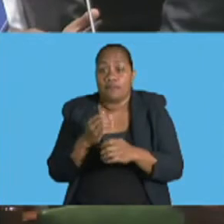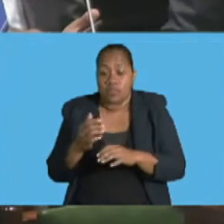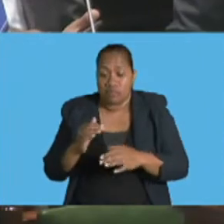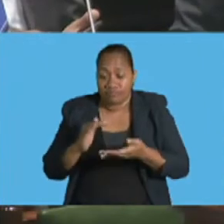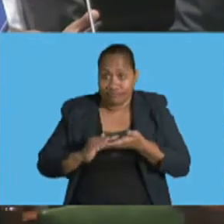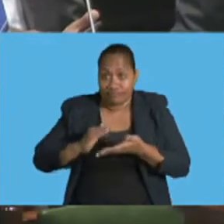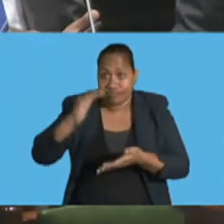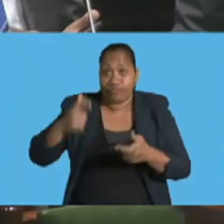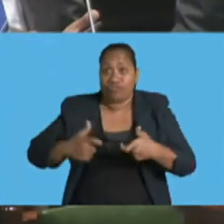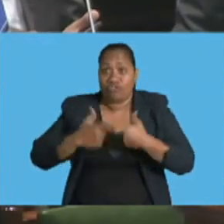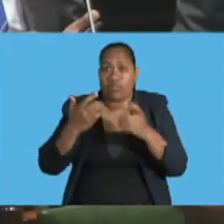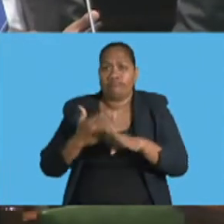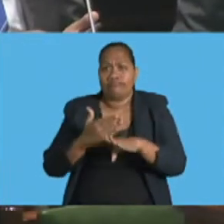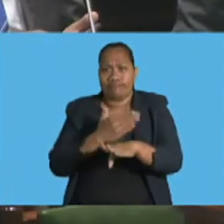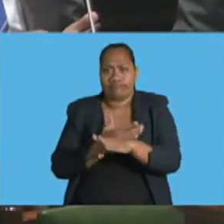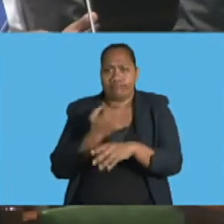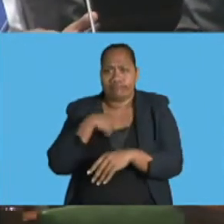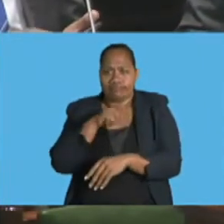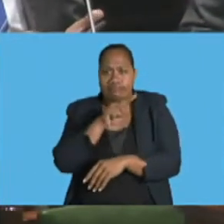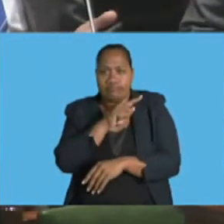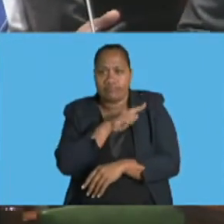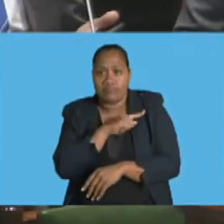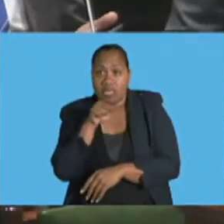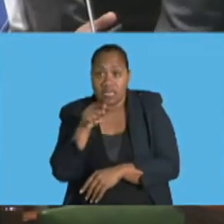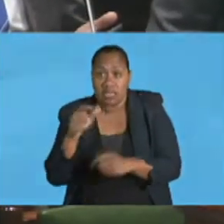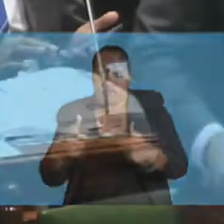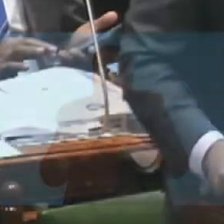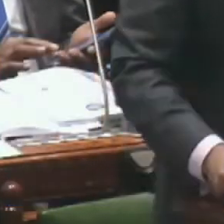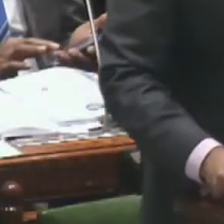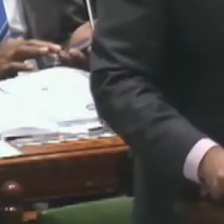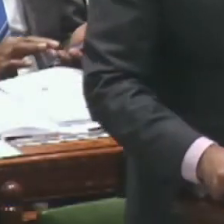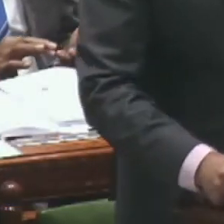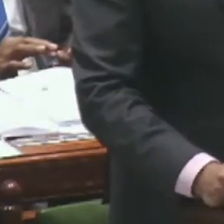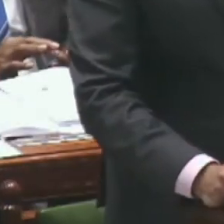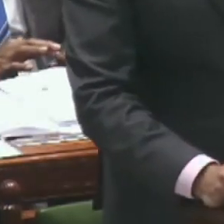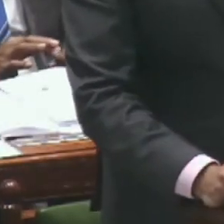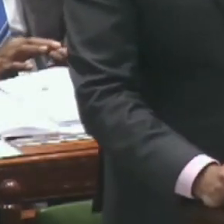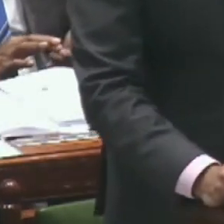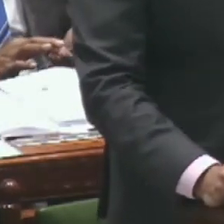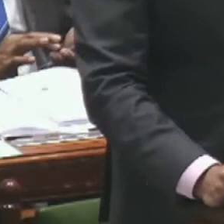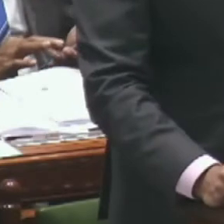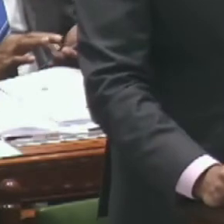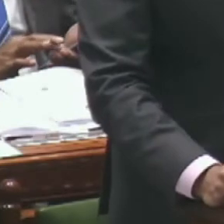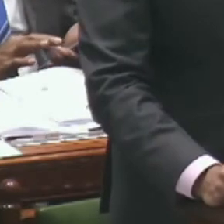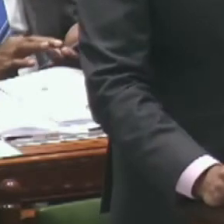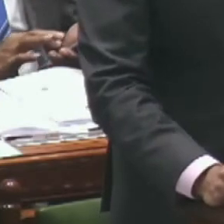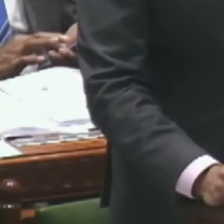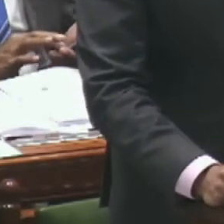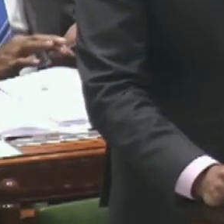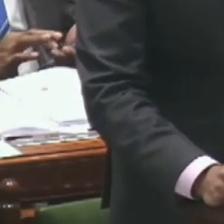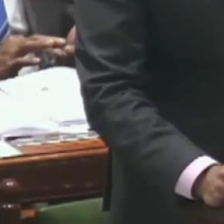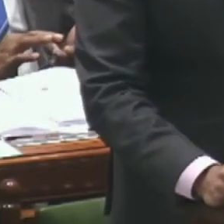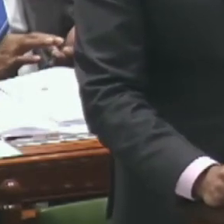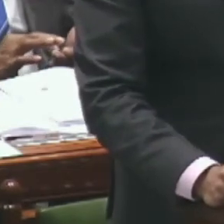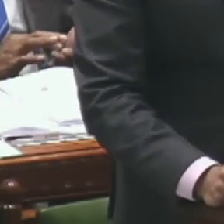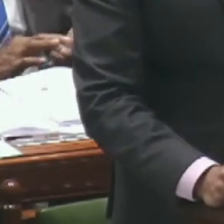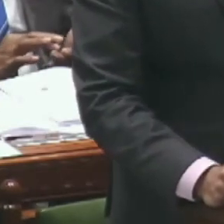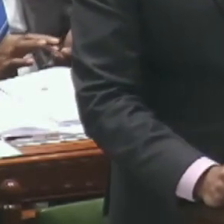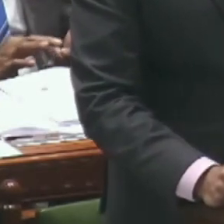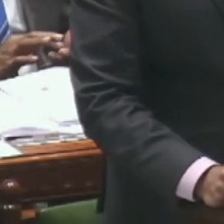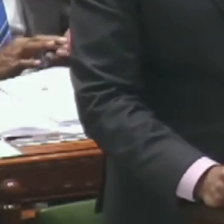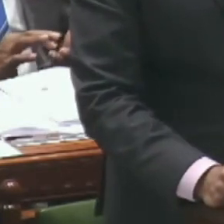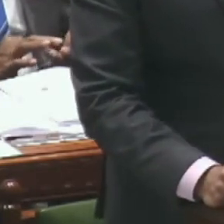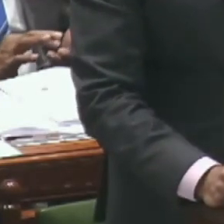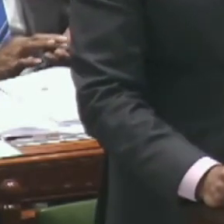months. Because if anything, Mr. Speaker, that challenge is greater now than ever before. July, Mr. Speaker, has been the hottest month